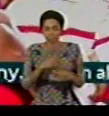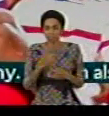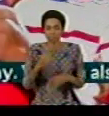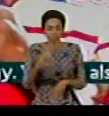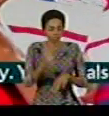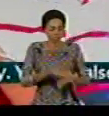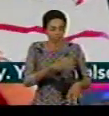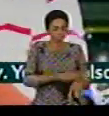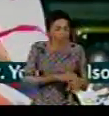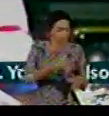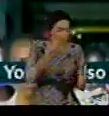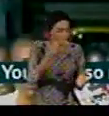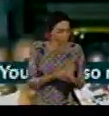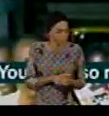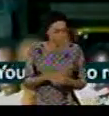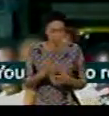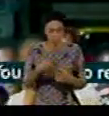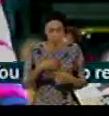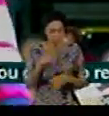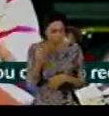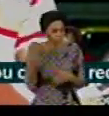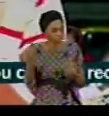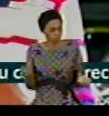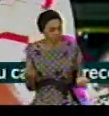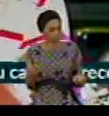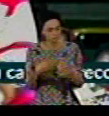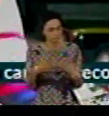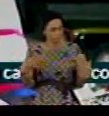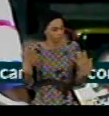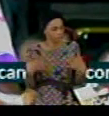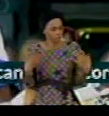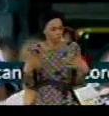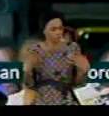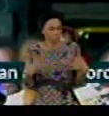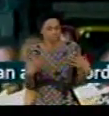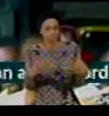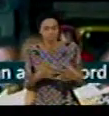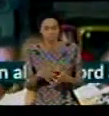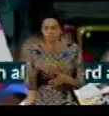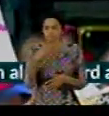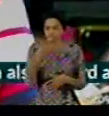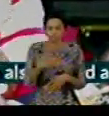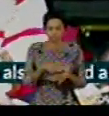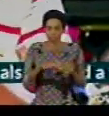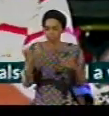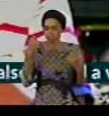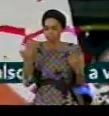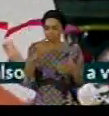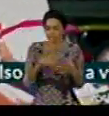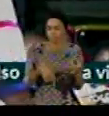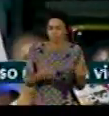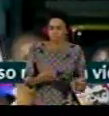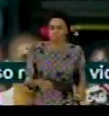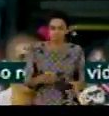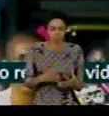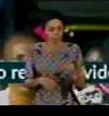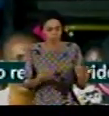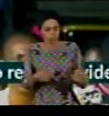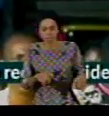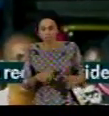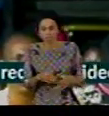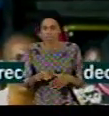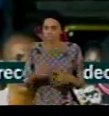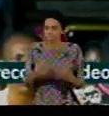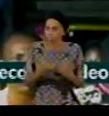my wife I said I don't understand I begin to shiftry in fact I say I don't understand what is going on what is happening do I have